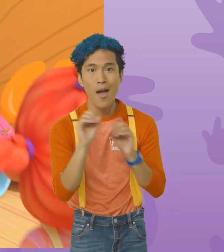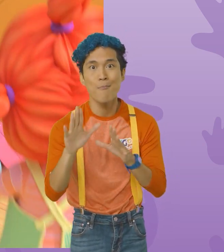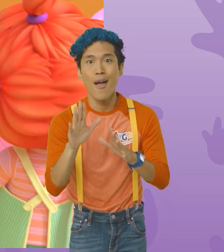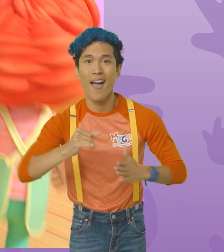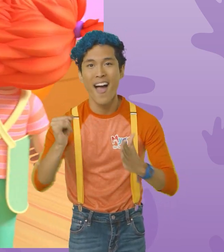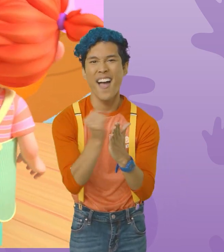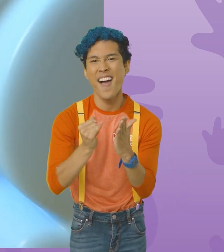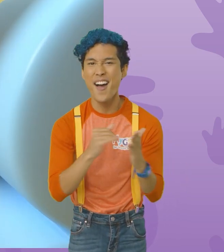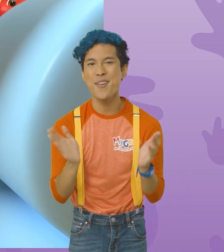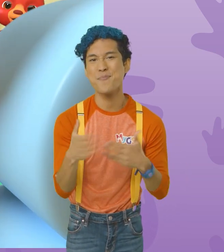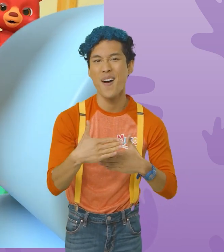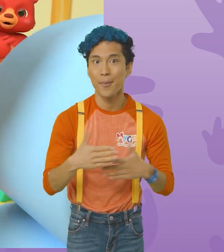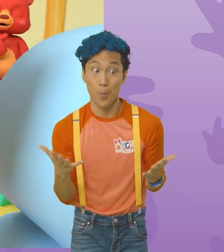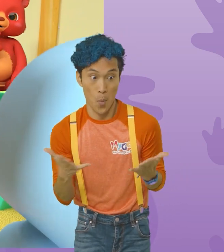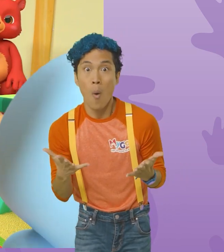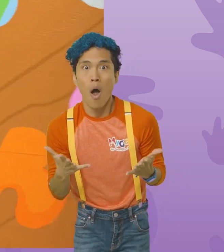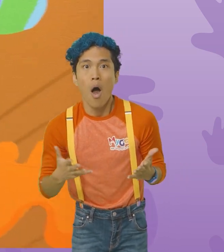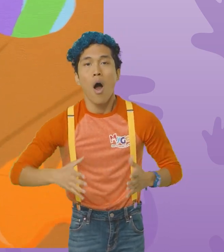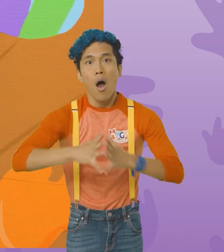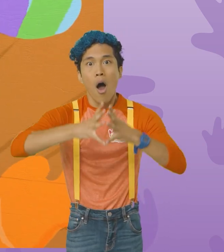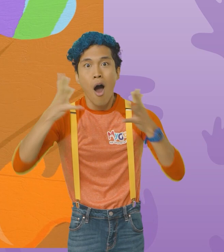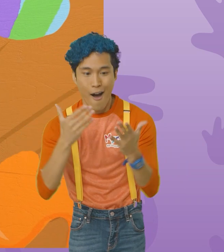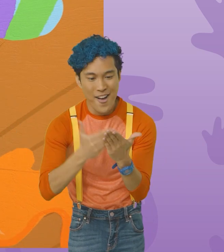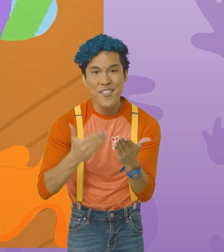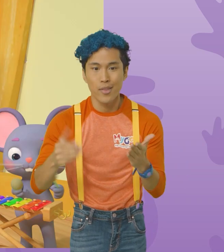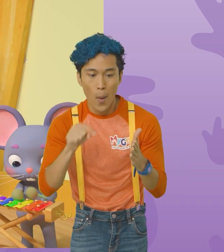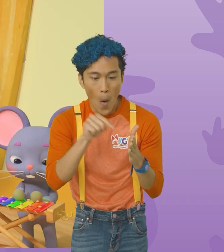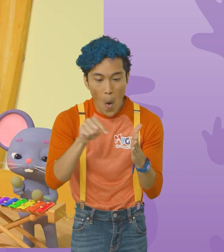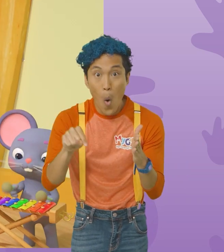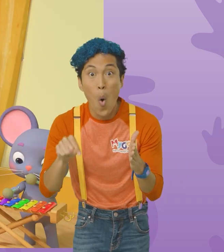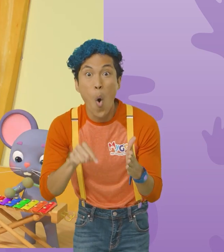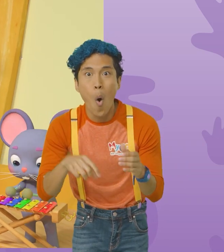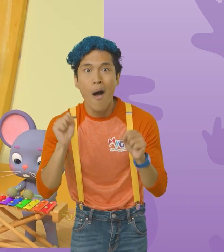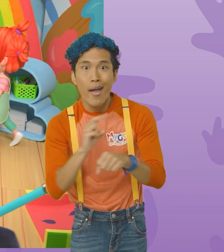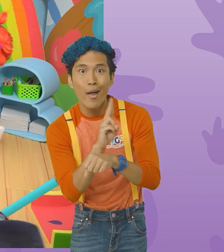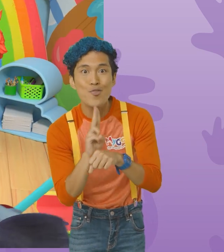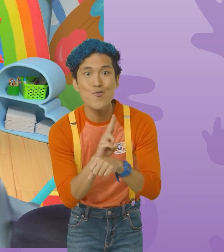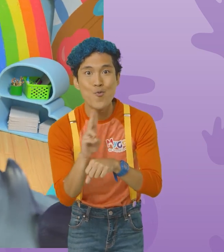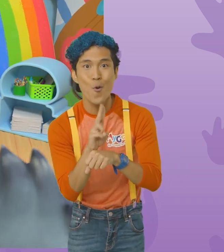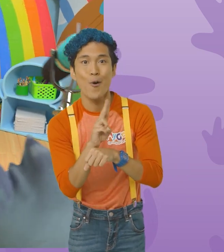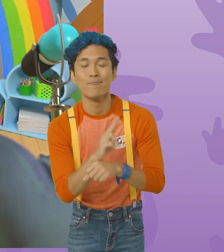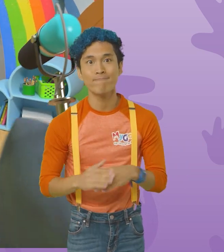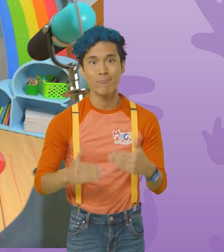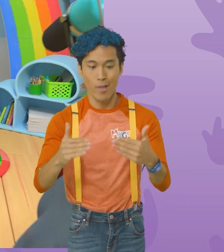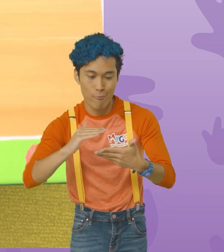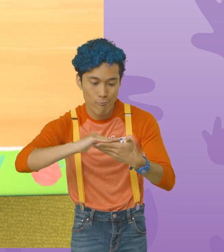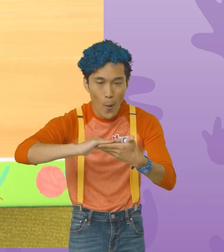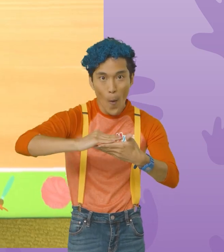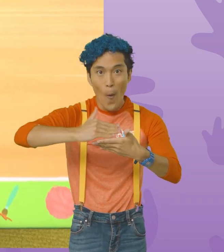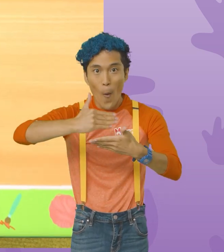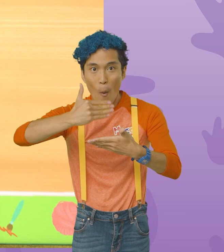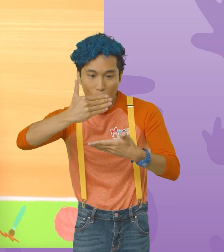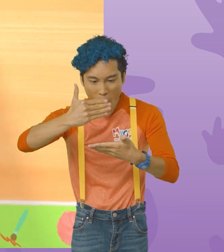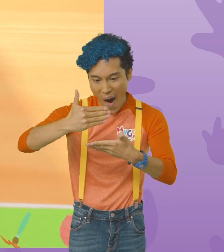In my magic art box are things that we can use. Let's